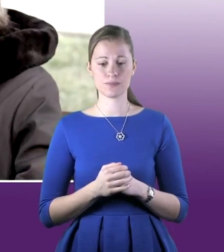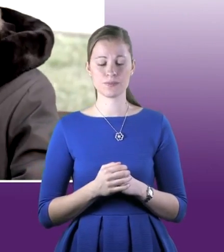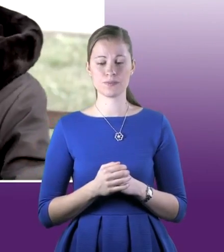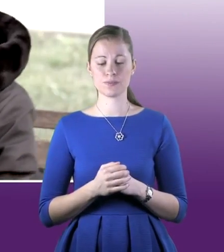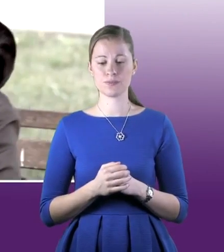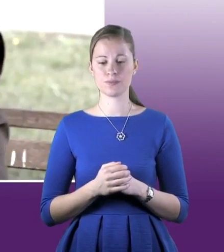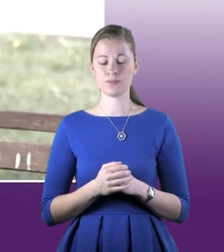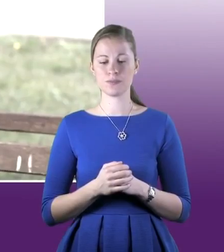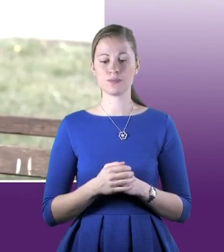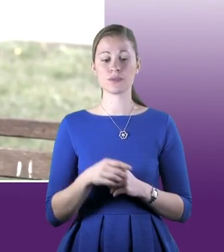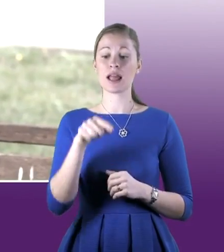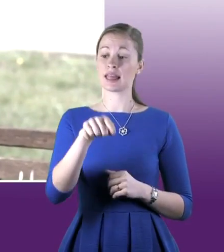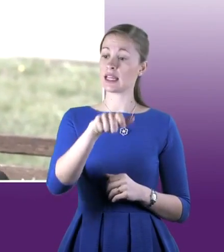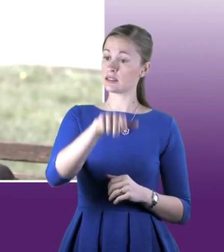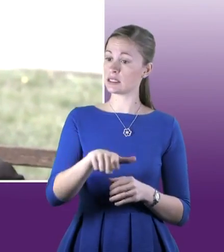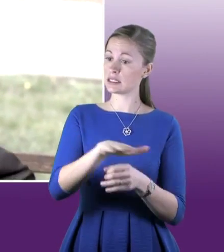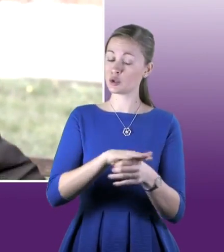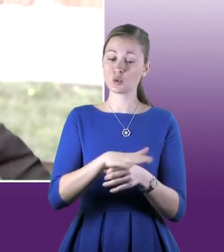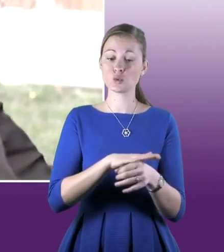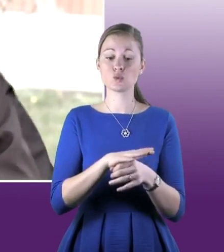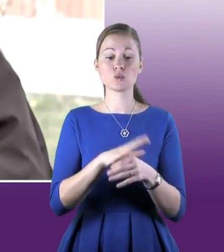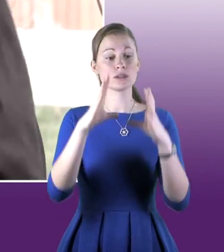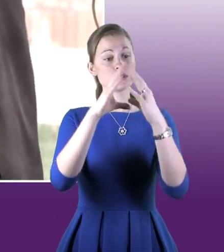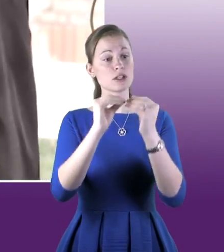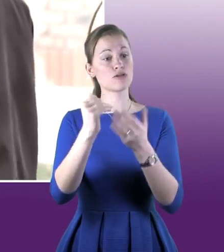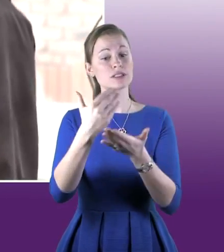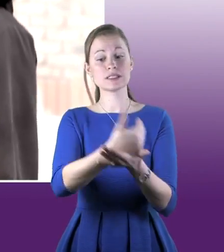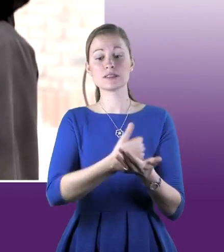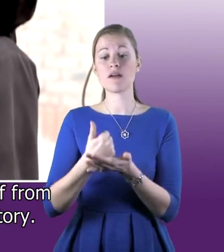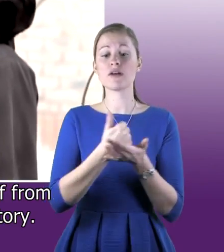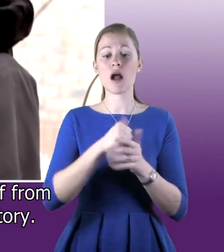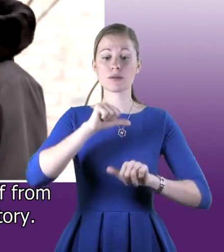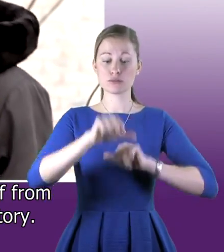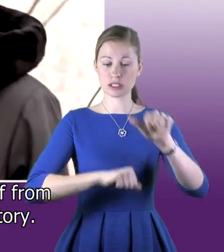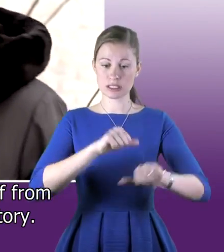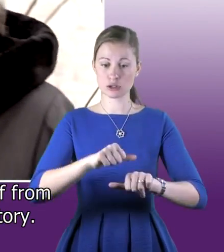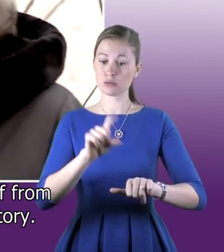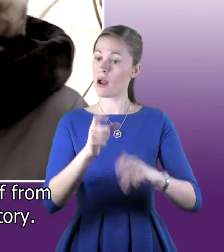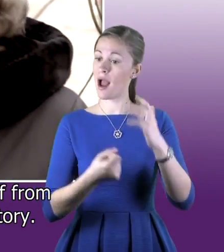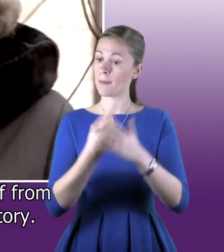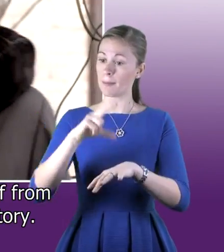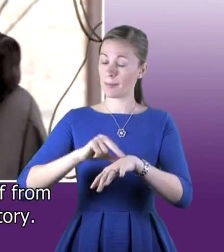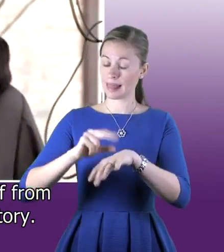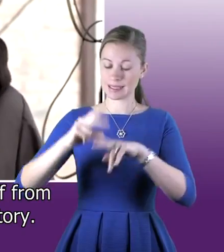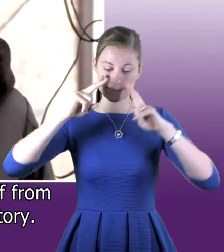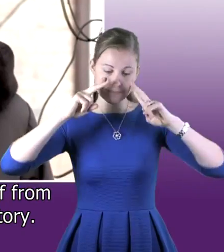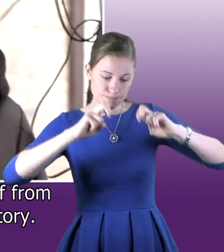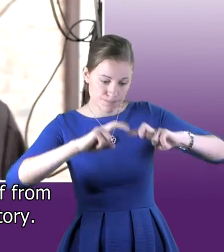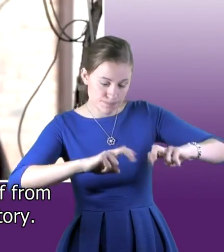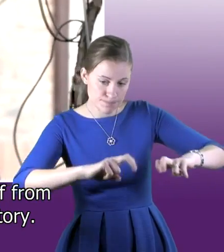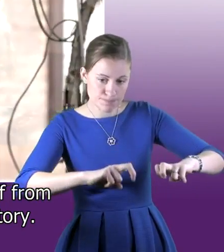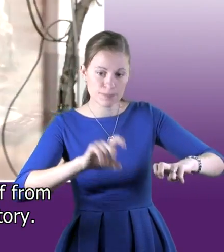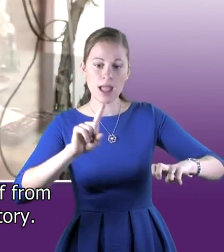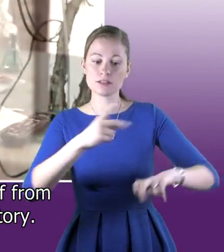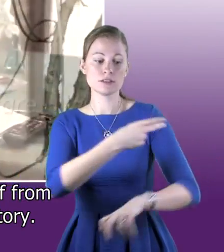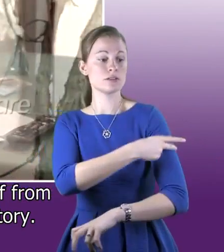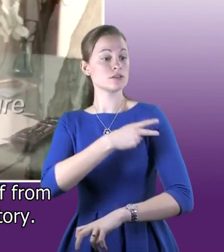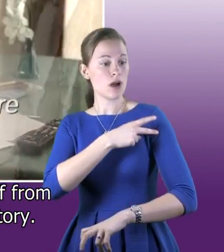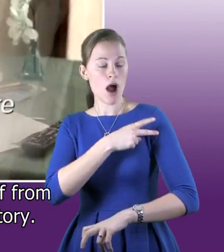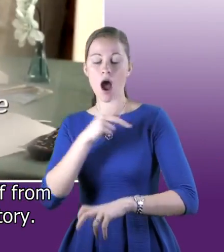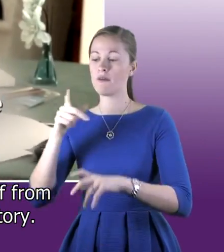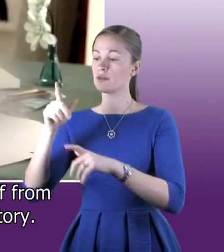Annie's case was considered under the Surrey Safeguarding Adult Procedures. The police undertook an investigation, and staff from Adult Social